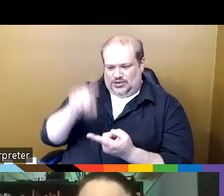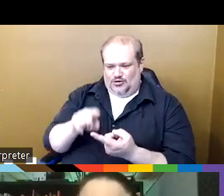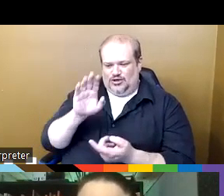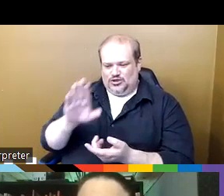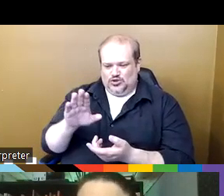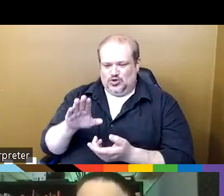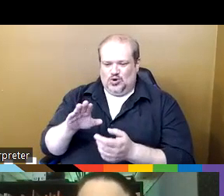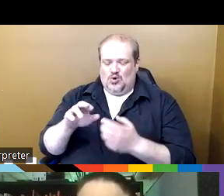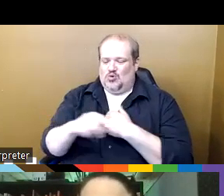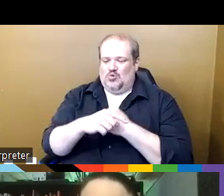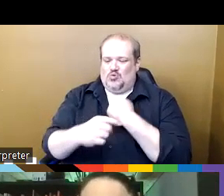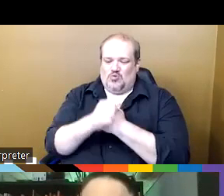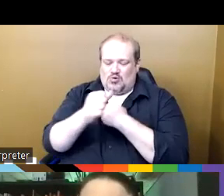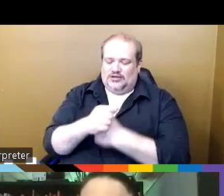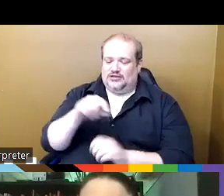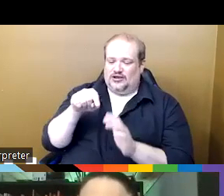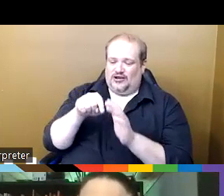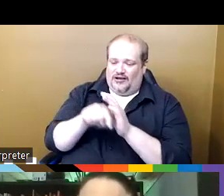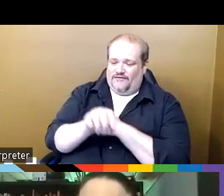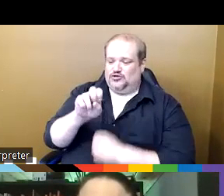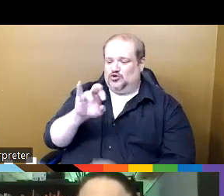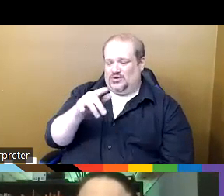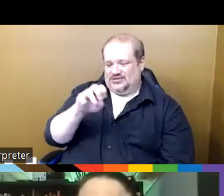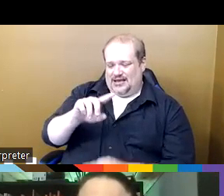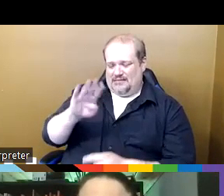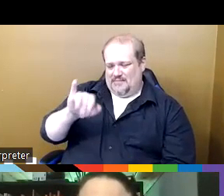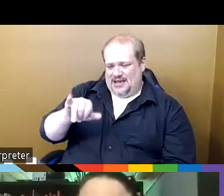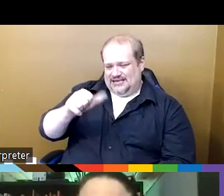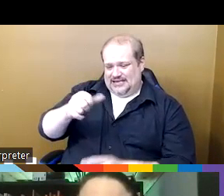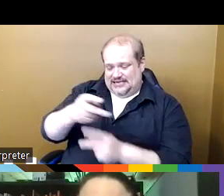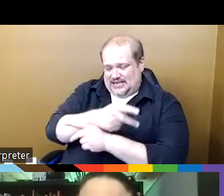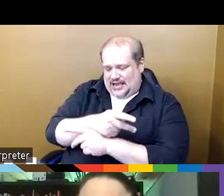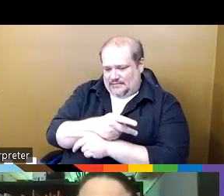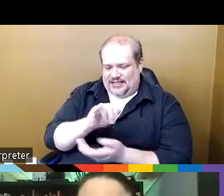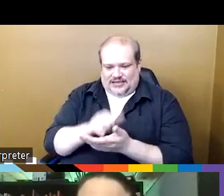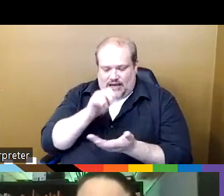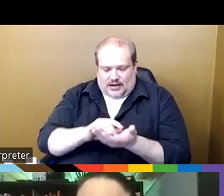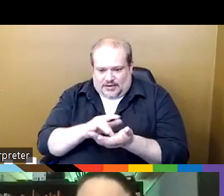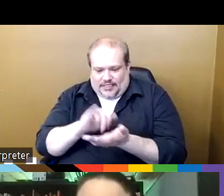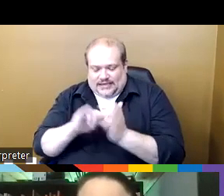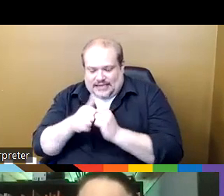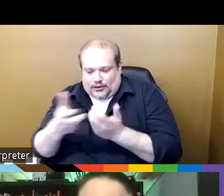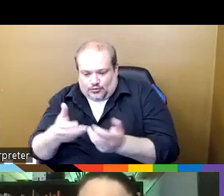would take it, right? There would be no question, but it's not a medicine. It's literally what you do for your children.